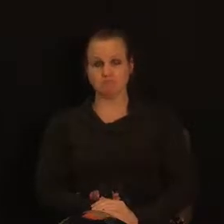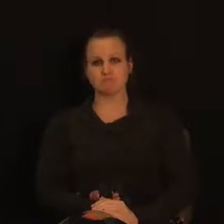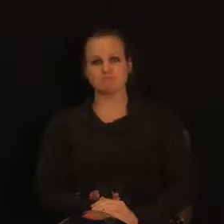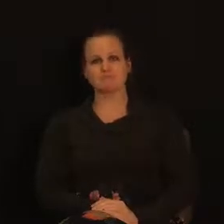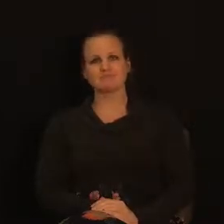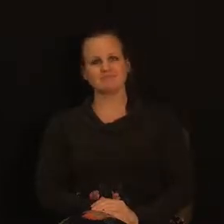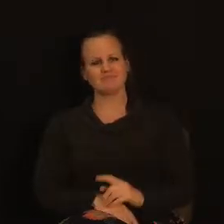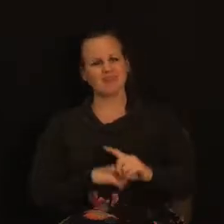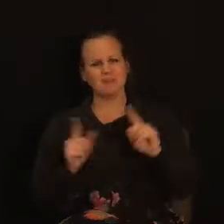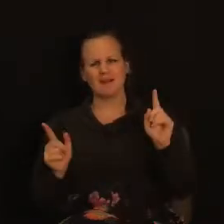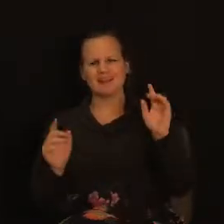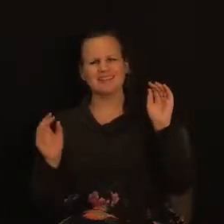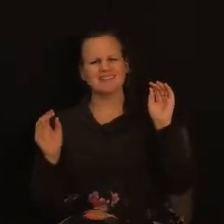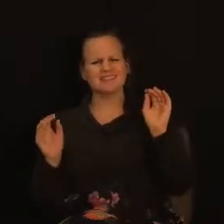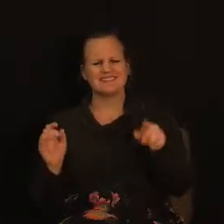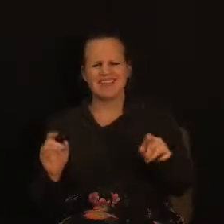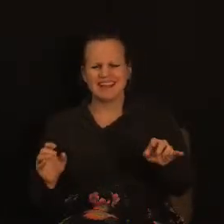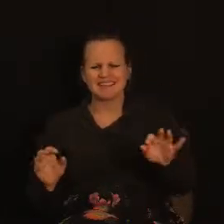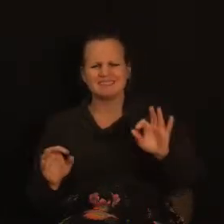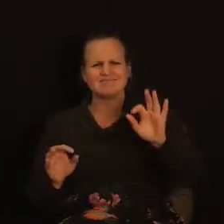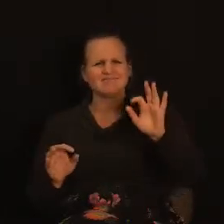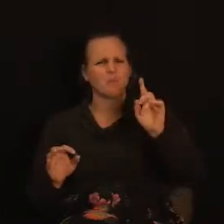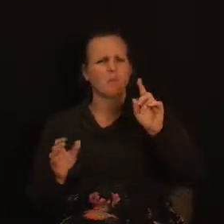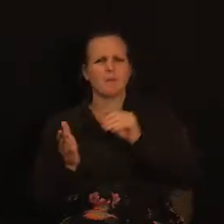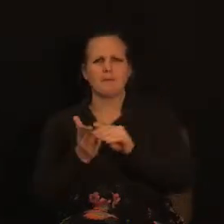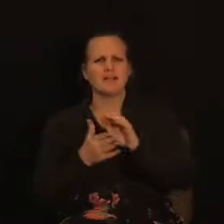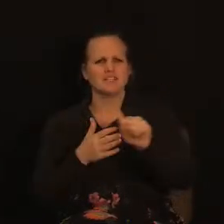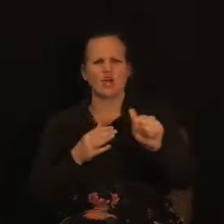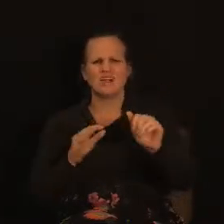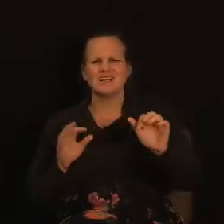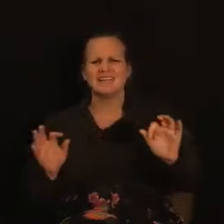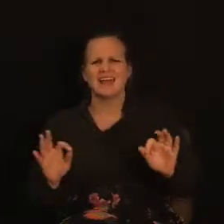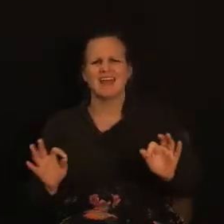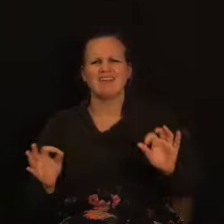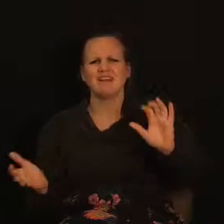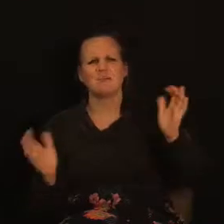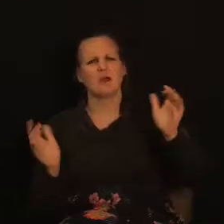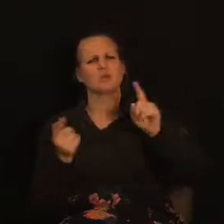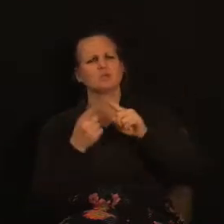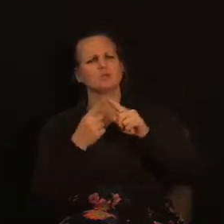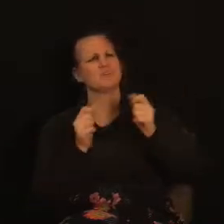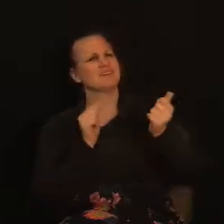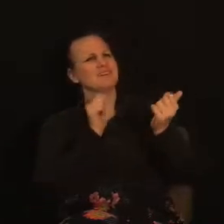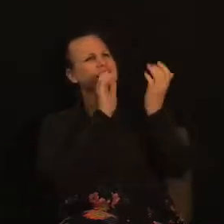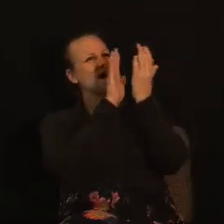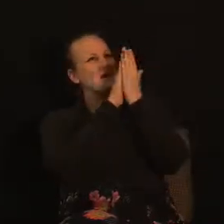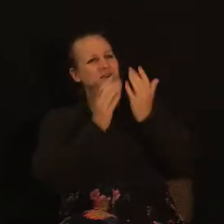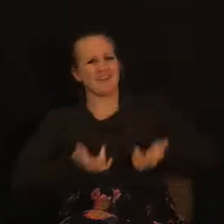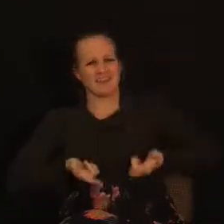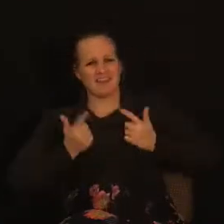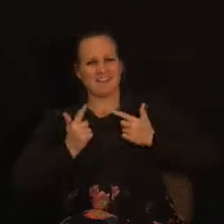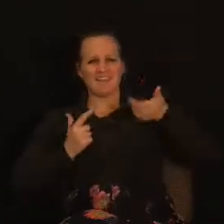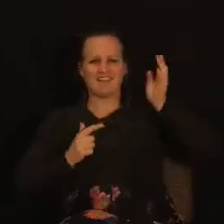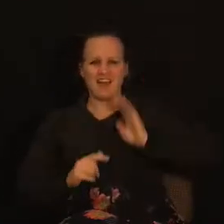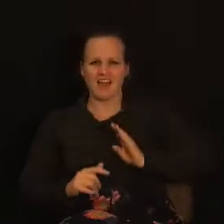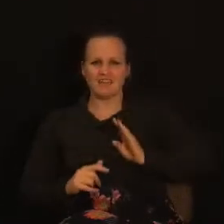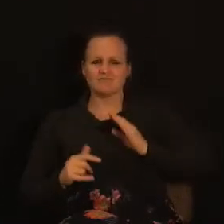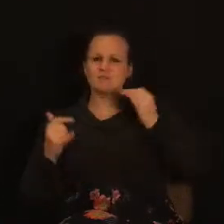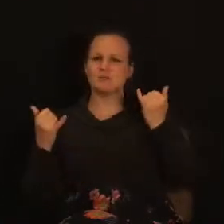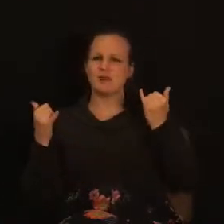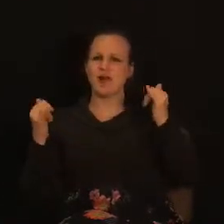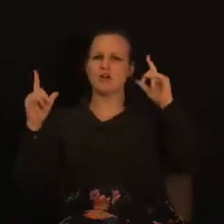But it's nothing compared to encountering the living God. So I just want you to close your eyes right